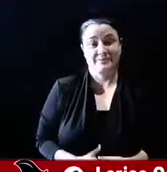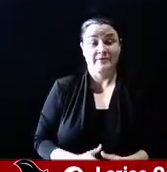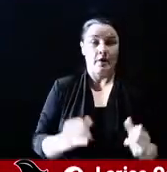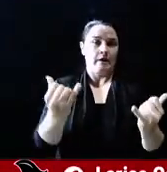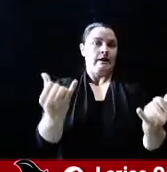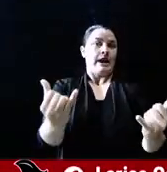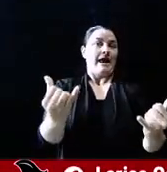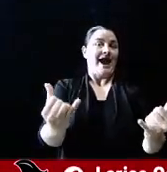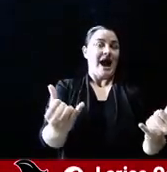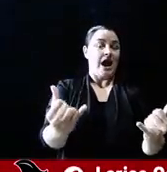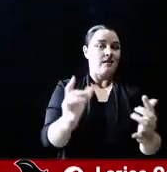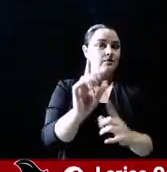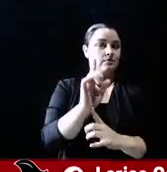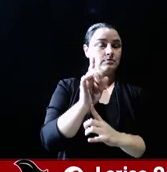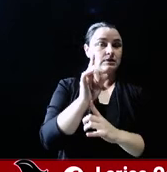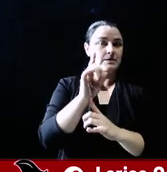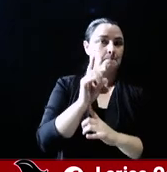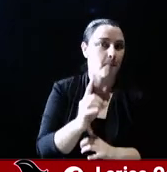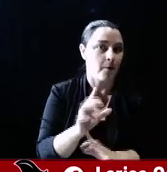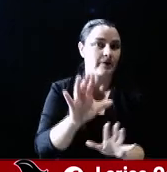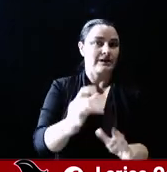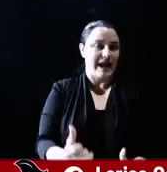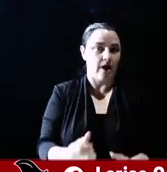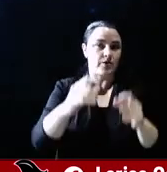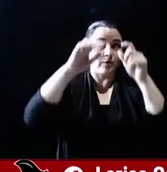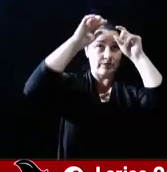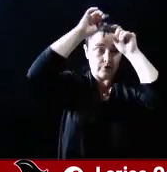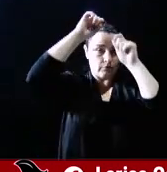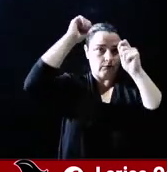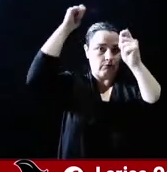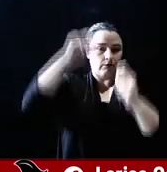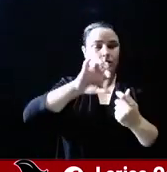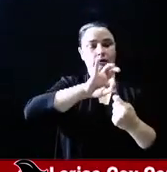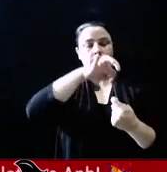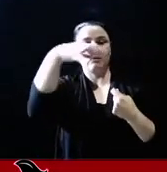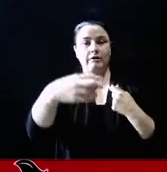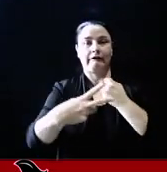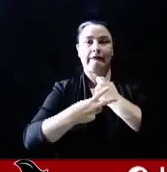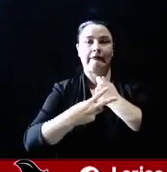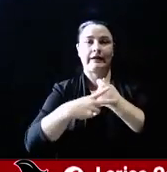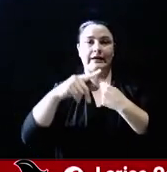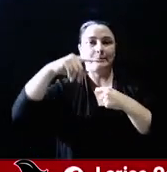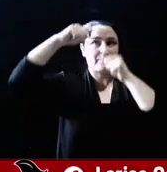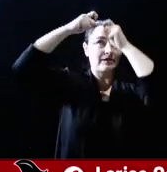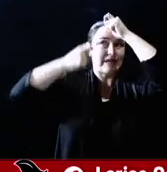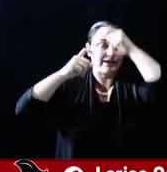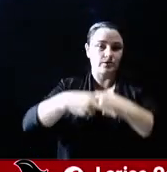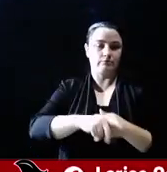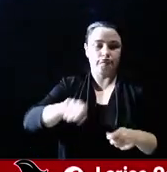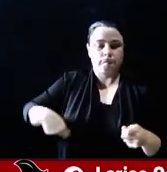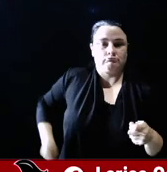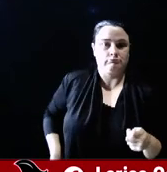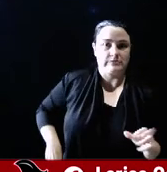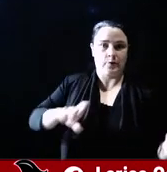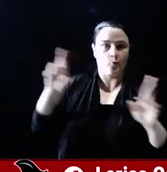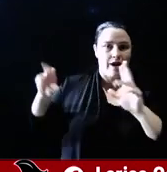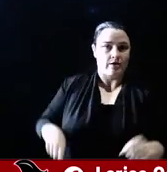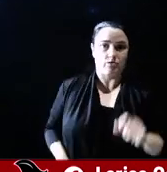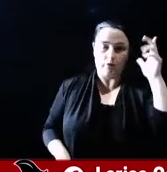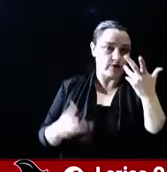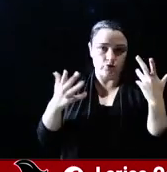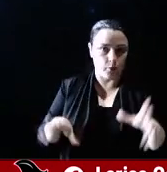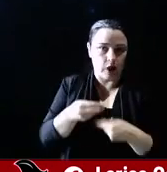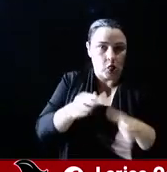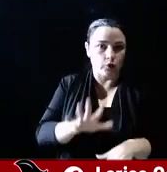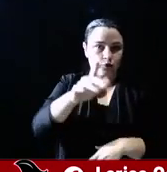Okay, now's the time if you're going to remove those tassels in preparation of throwing your cap. Let's do that now. If you want to keep your